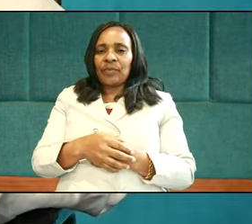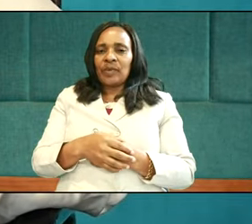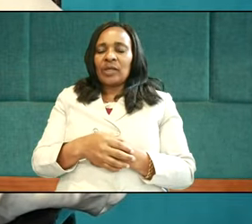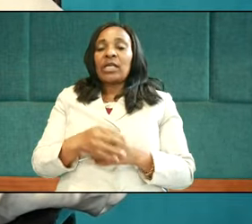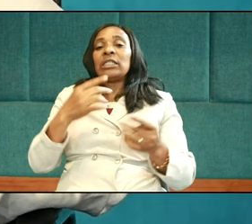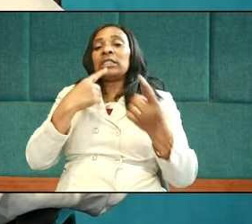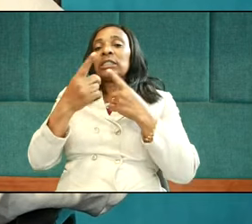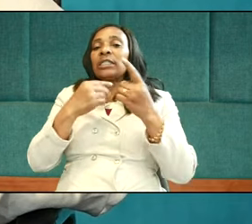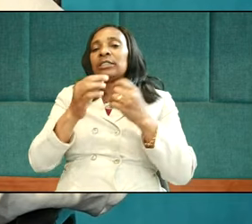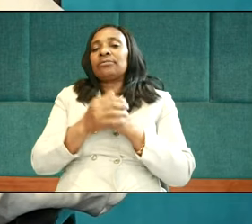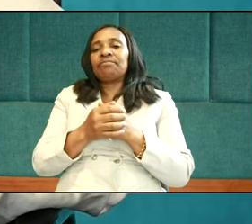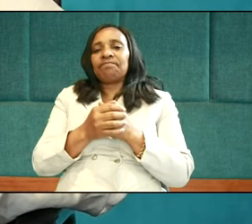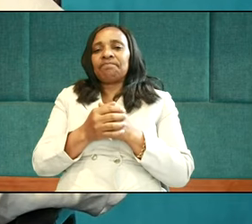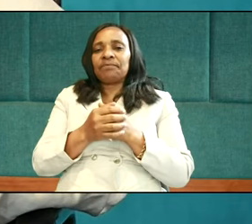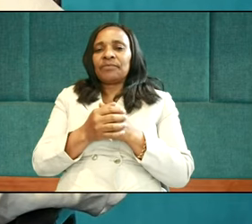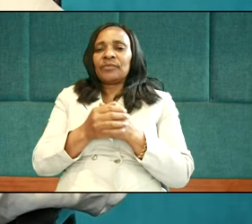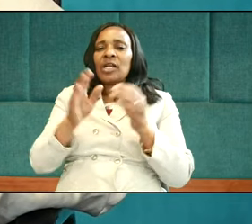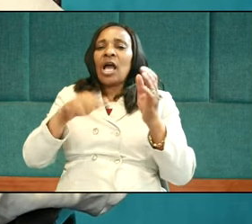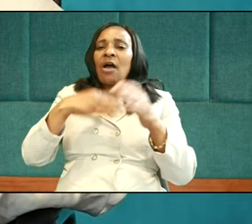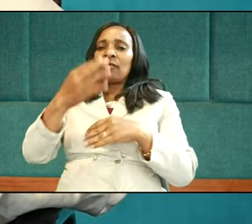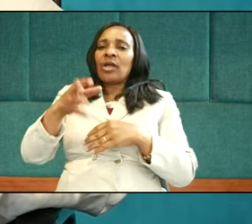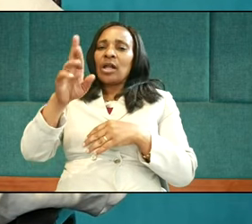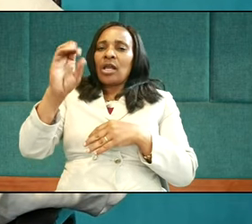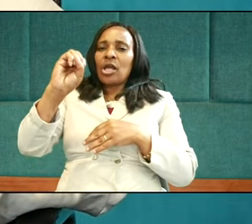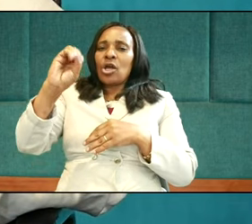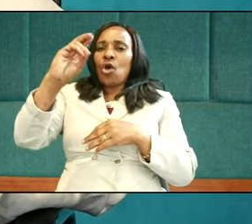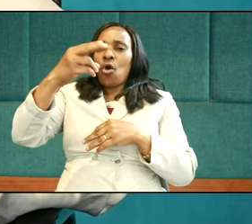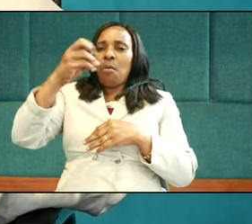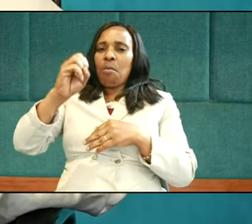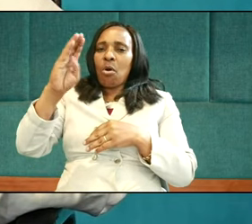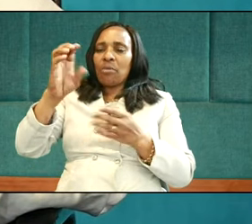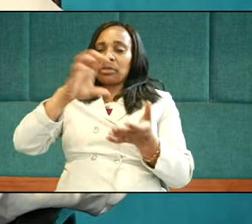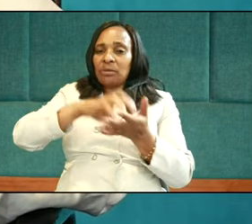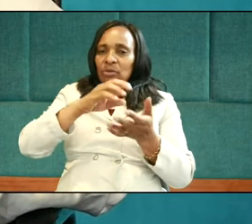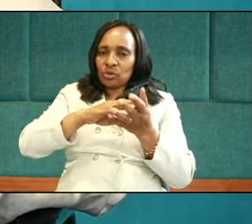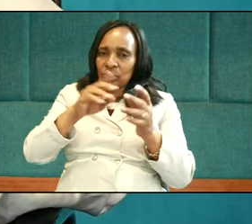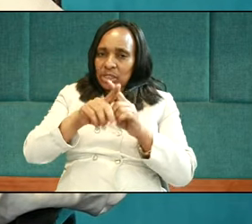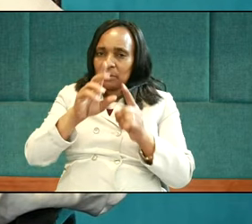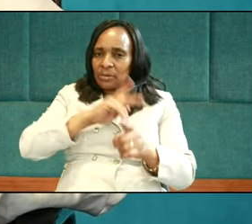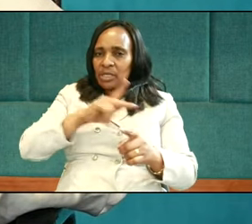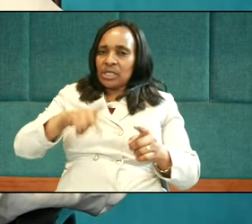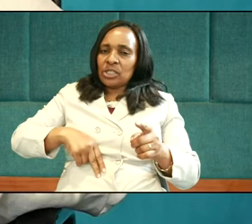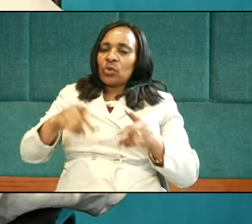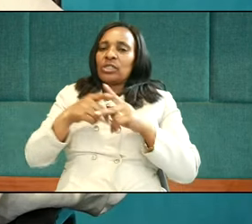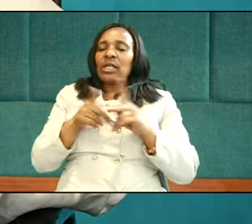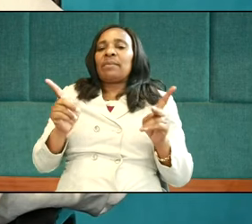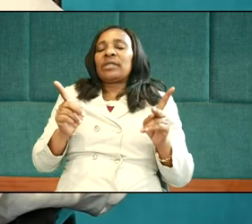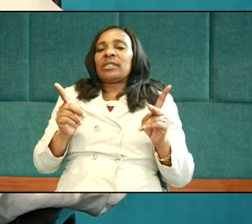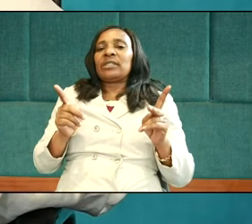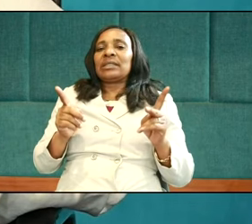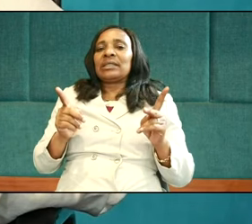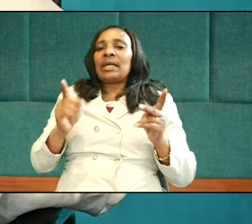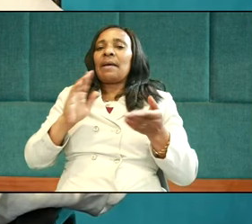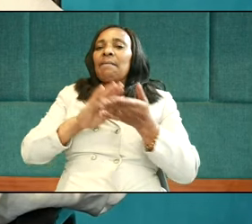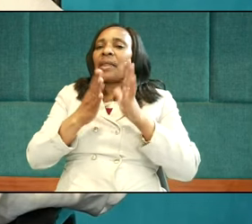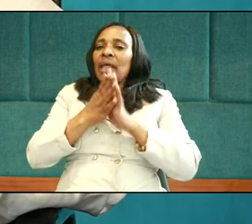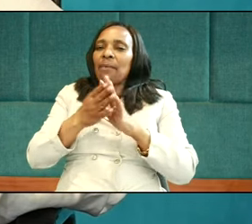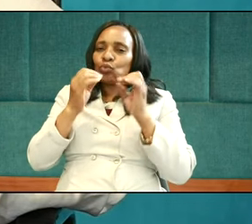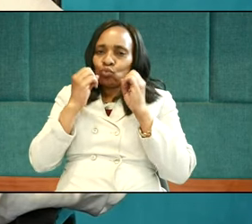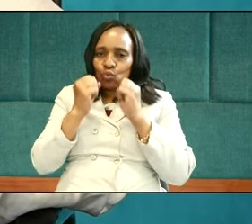And it says, after Rehoboam's position as king was established and he had become